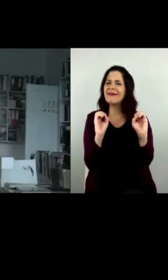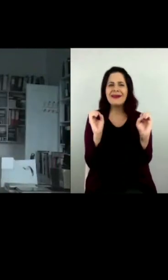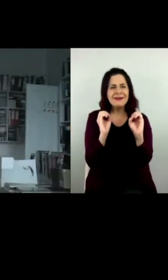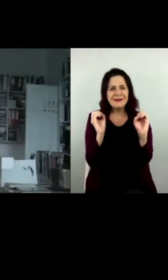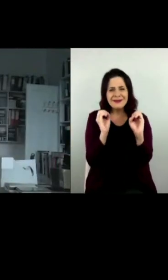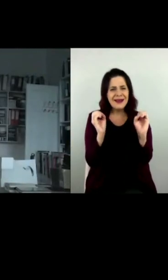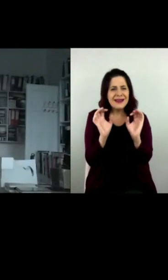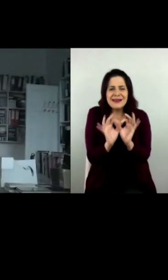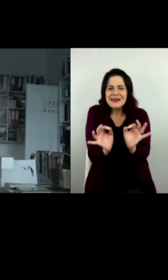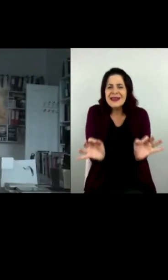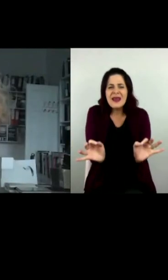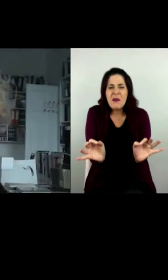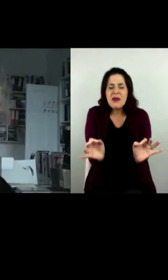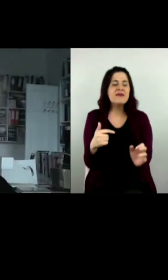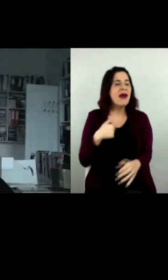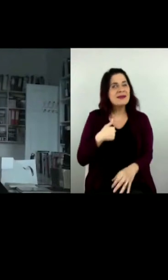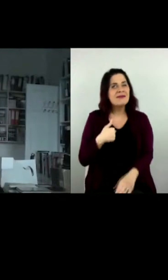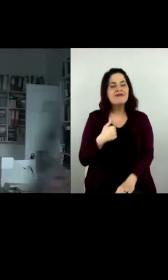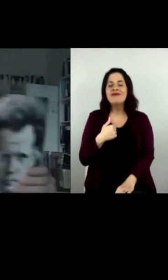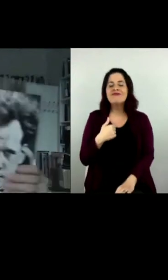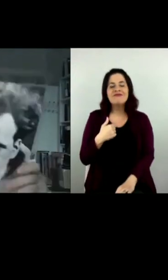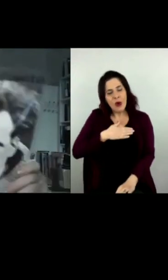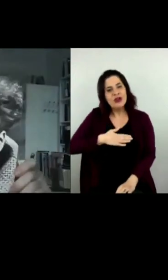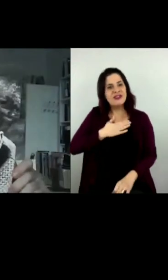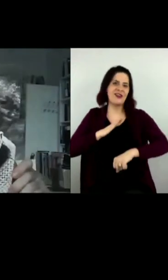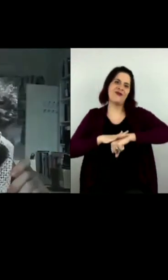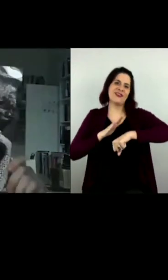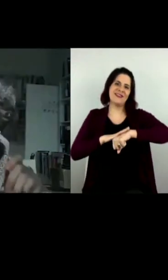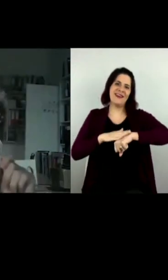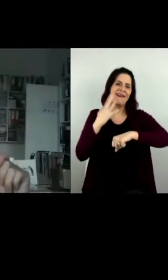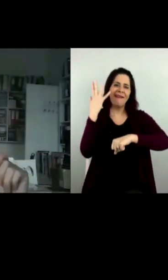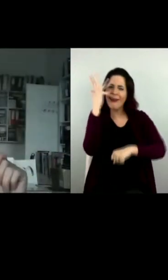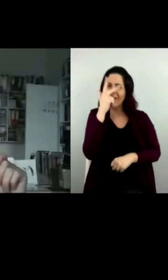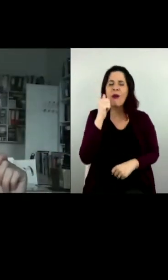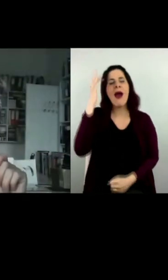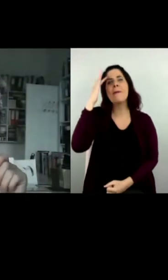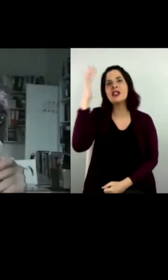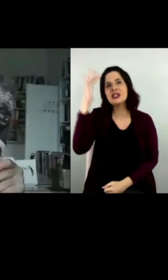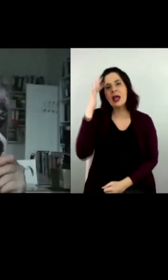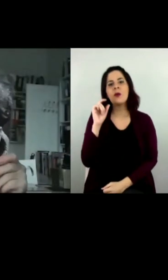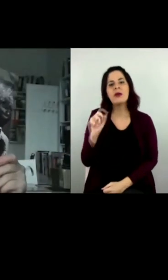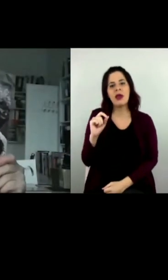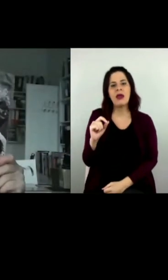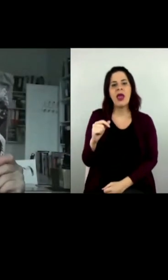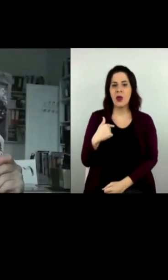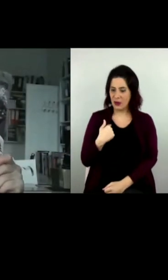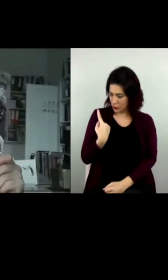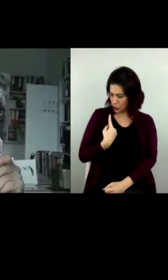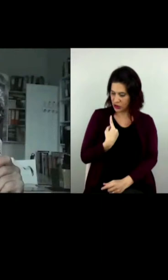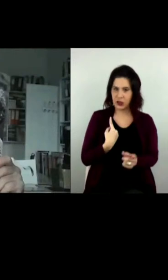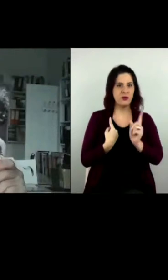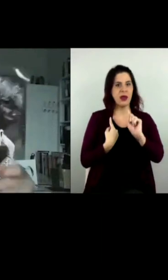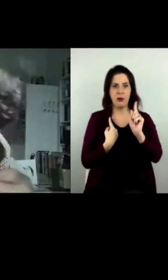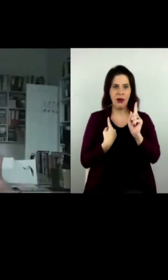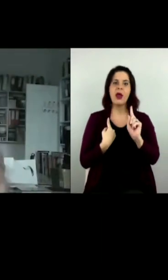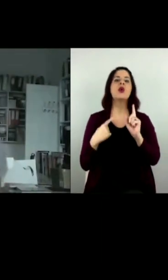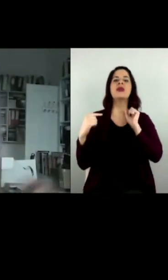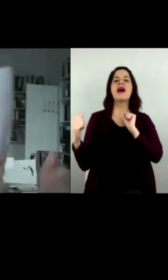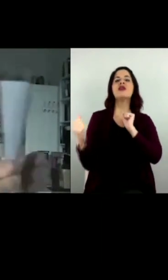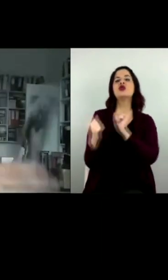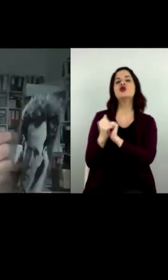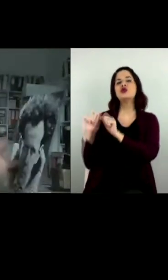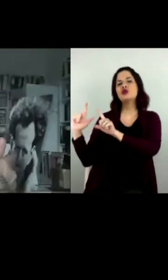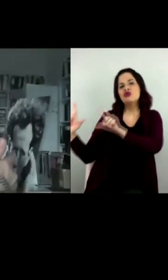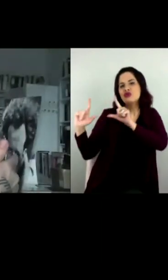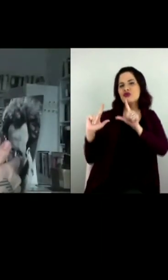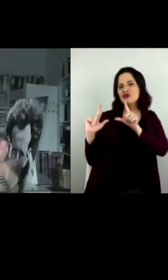And it was a lovely thing to do. And I decided that I would imagine that I was not alone. I imagined he was with me, and I